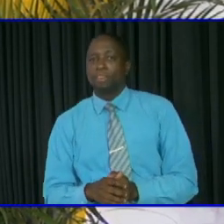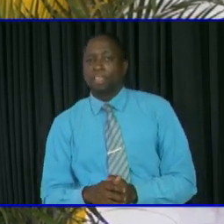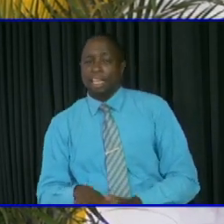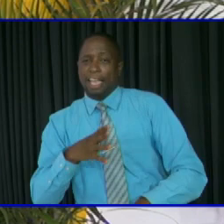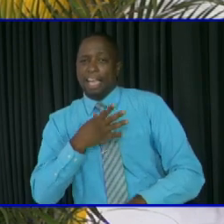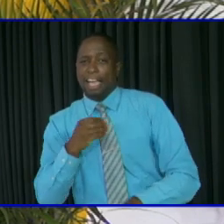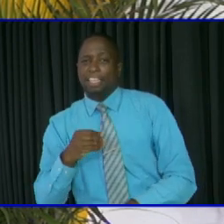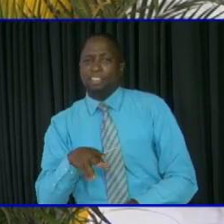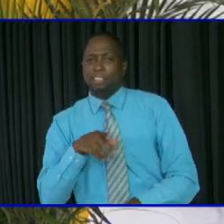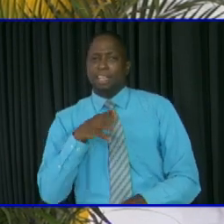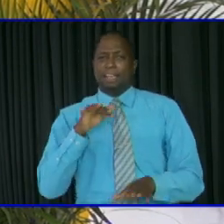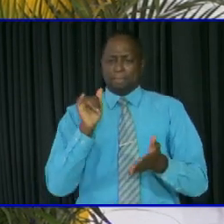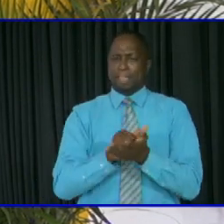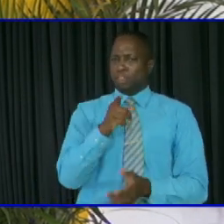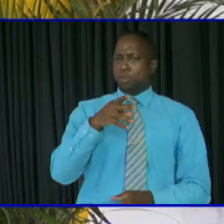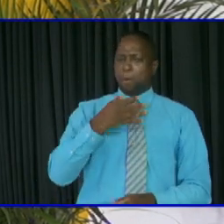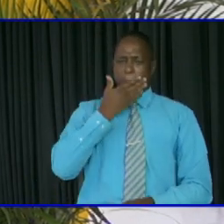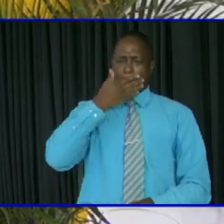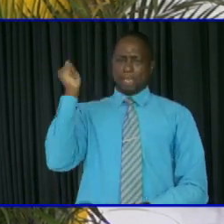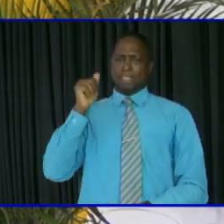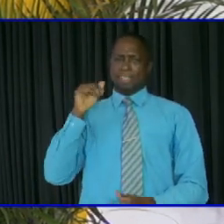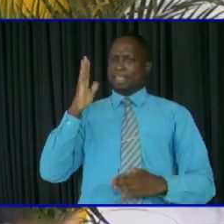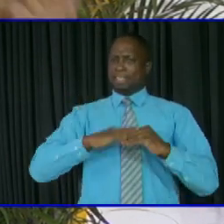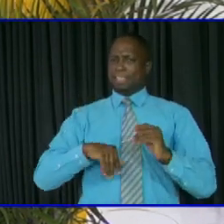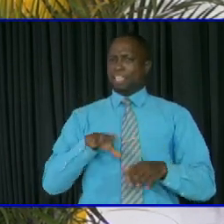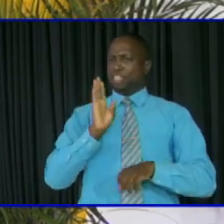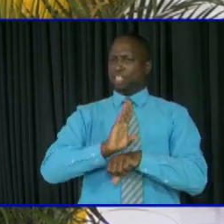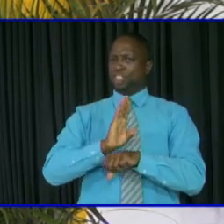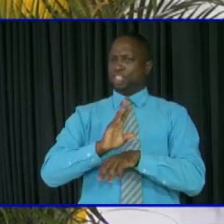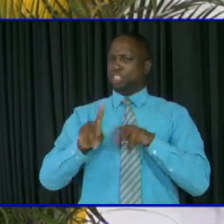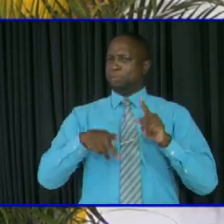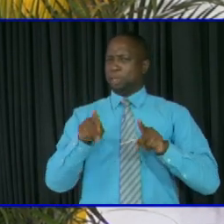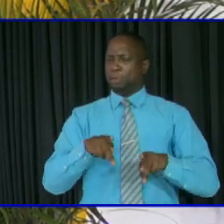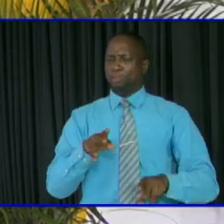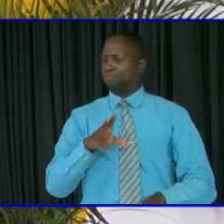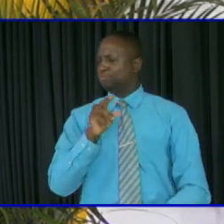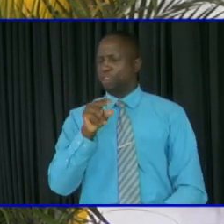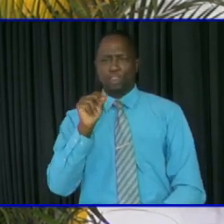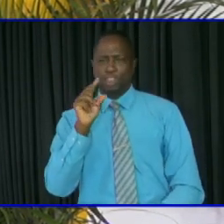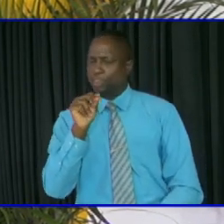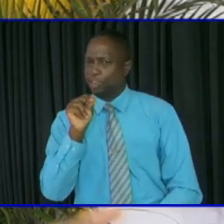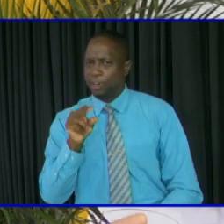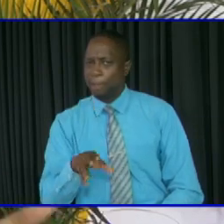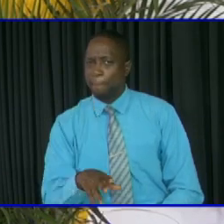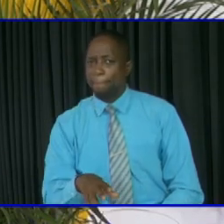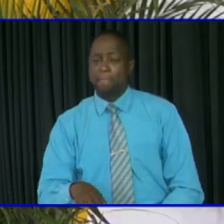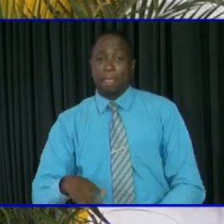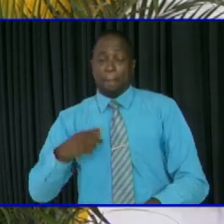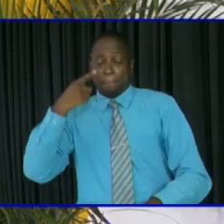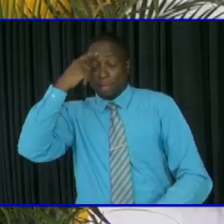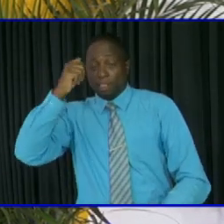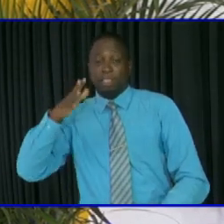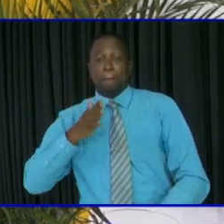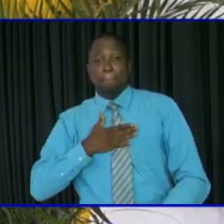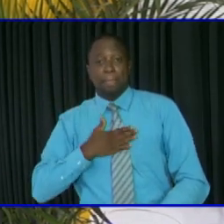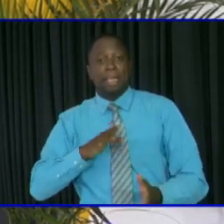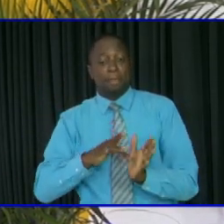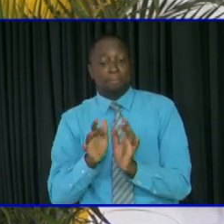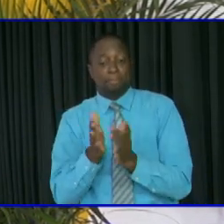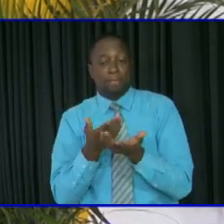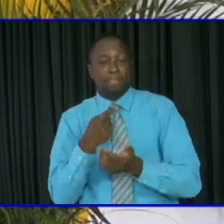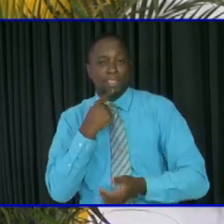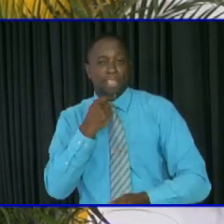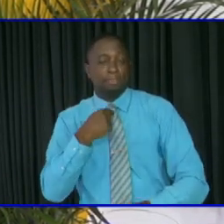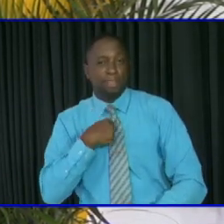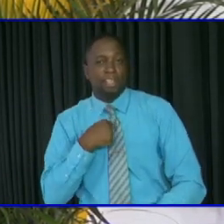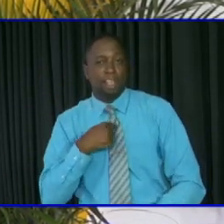you are better than many of those who go to church. It is not for you to do that, because my Bible tells me that